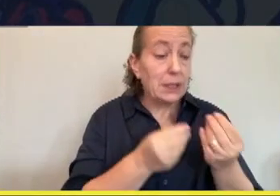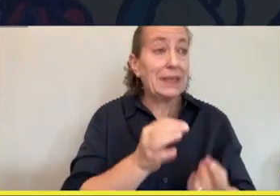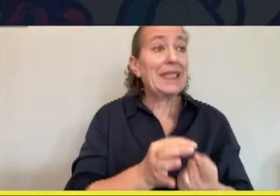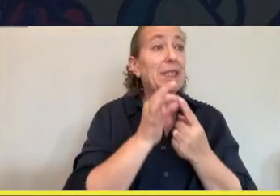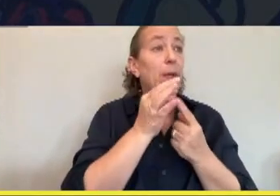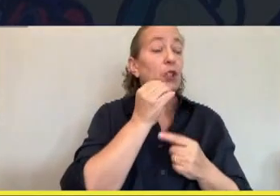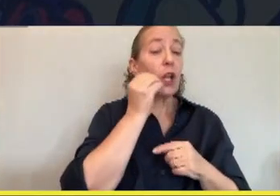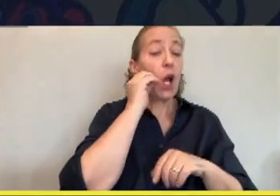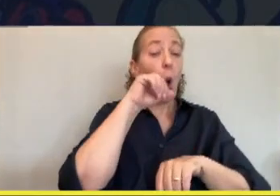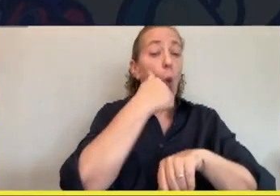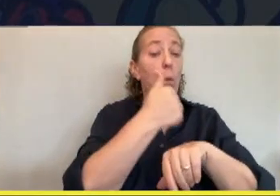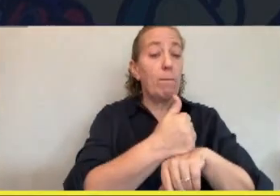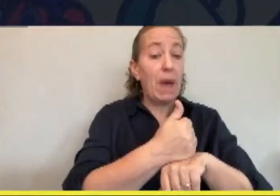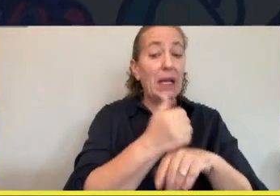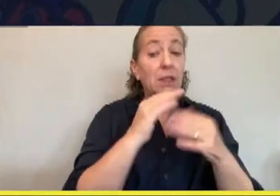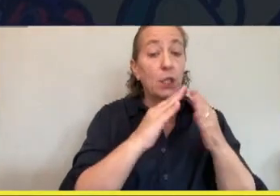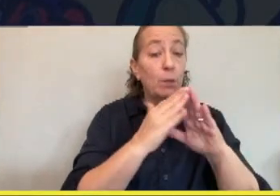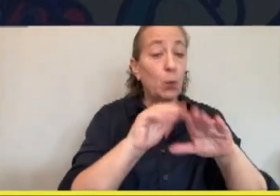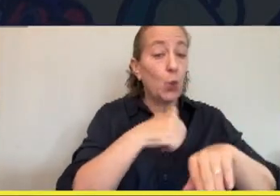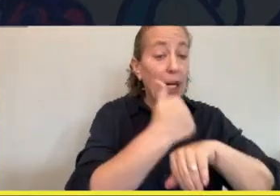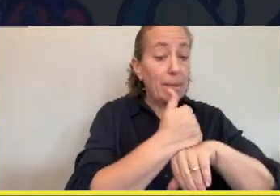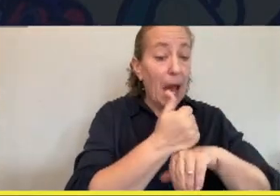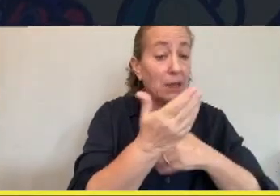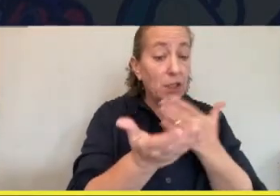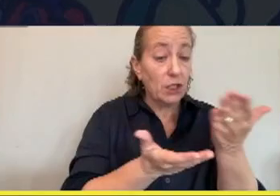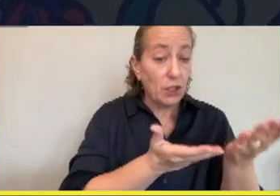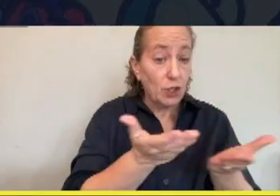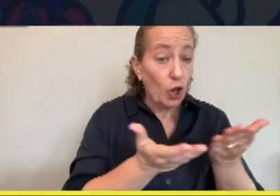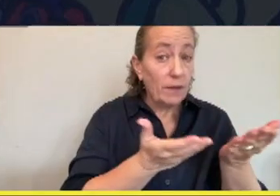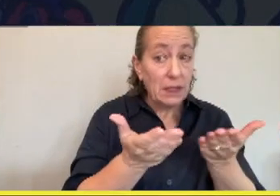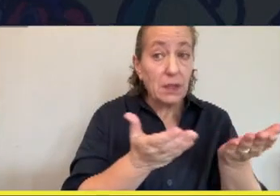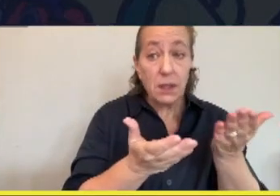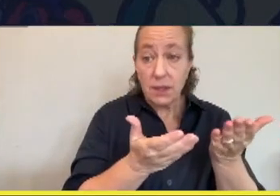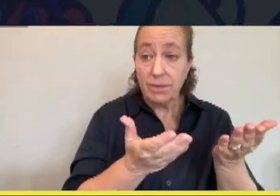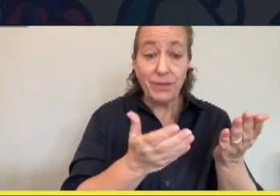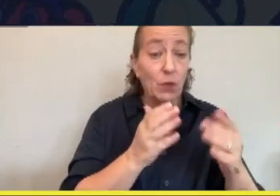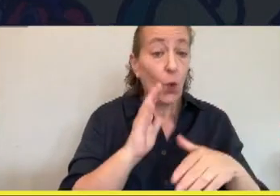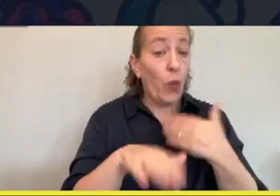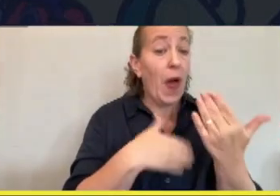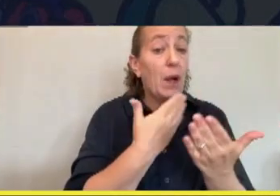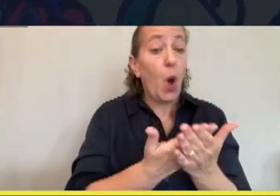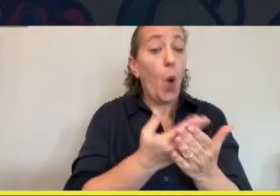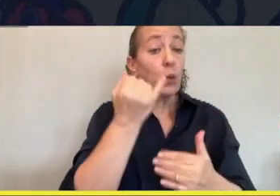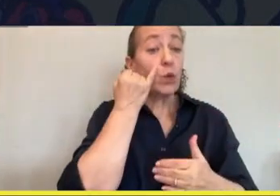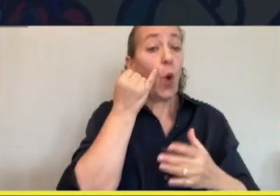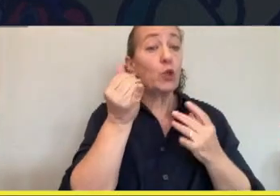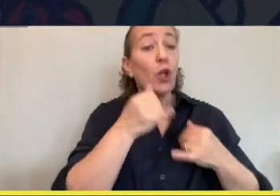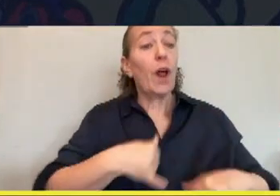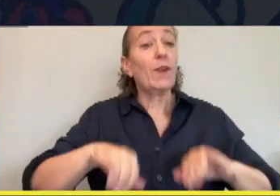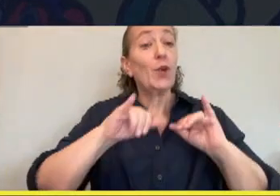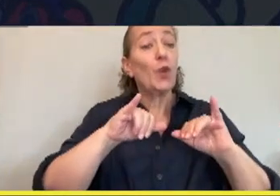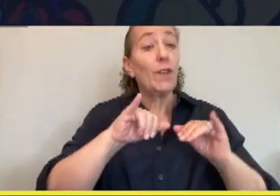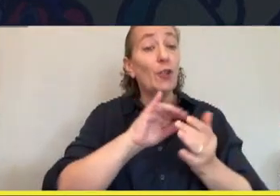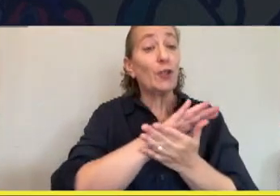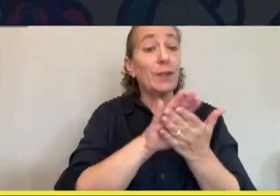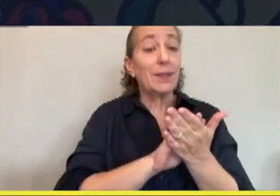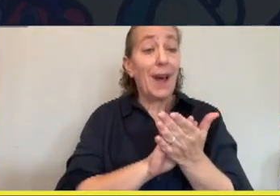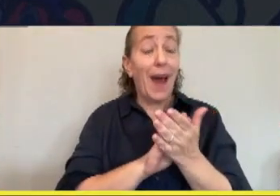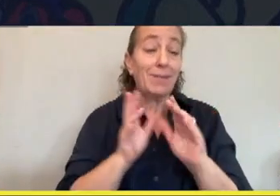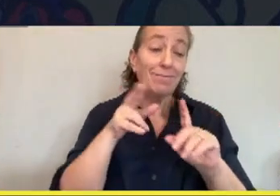services. And so I think that the whole notion of universal design doesn't apply to Medicaid,